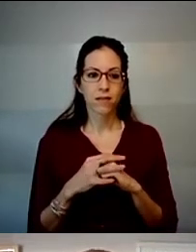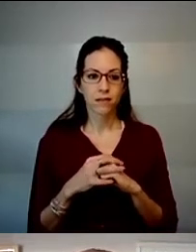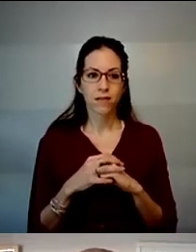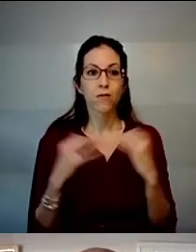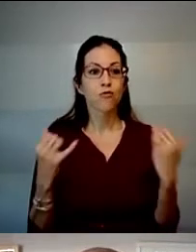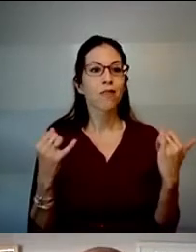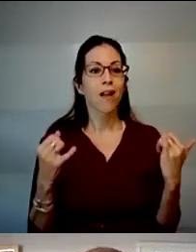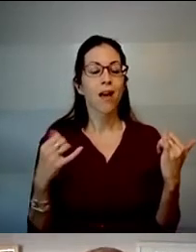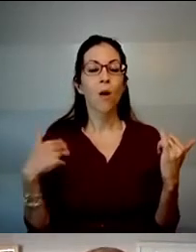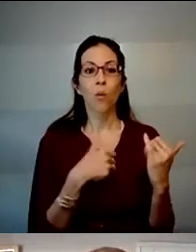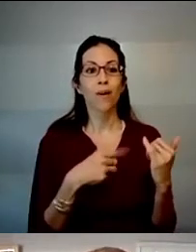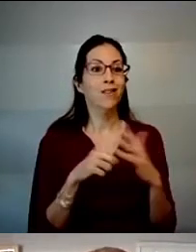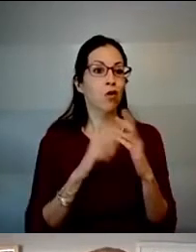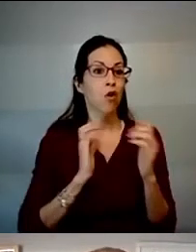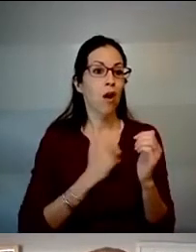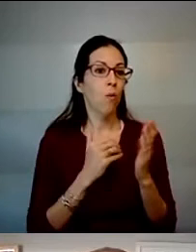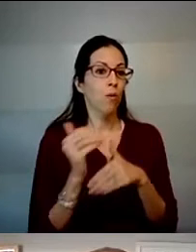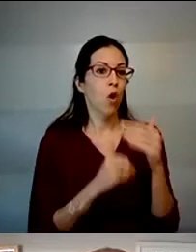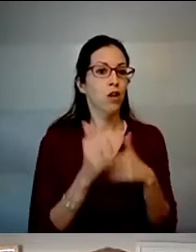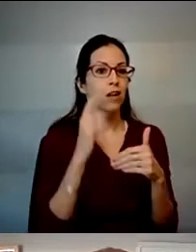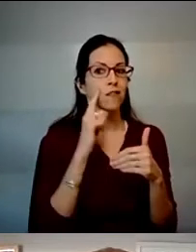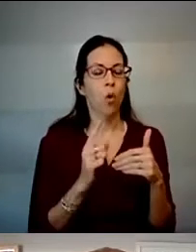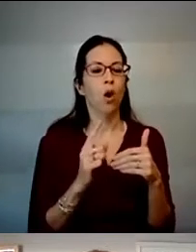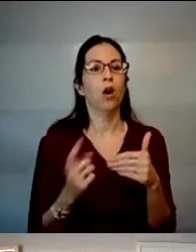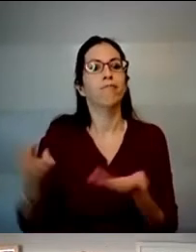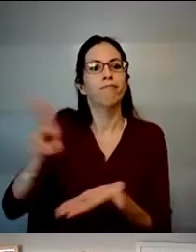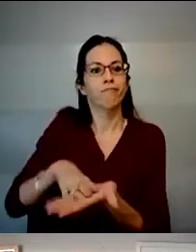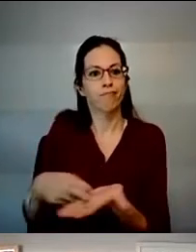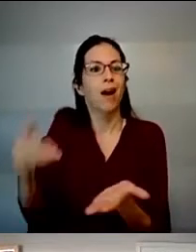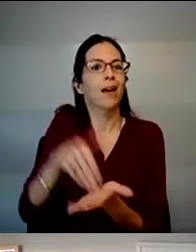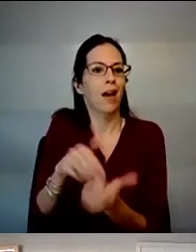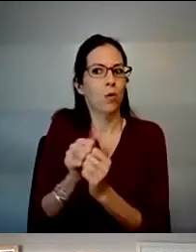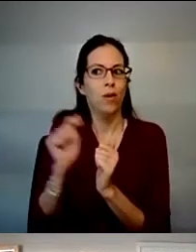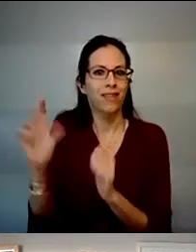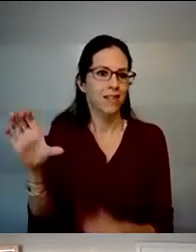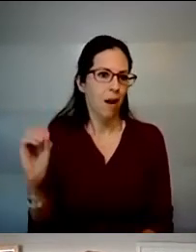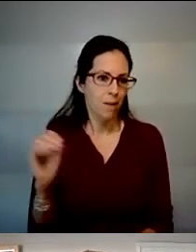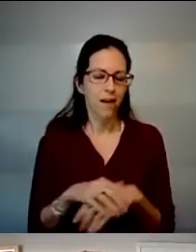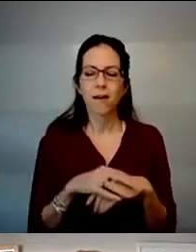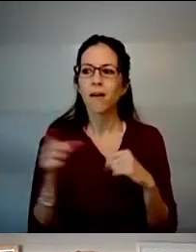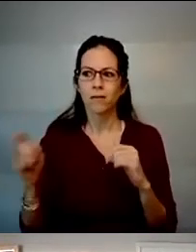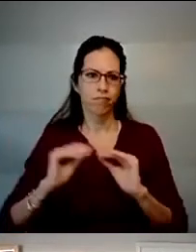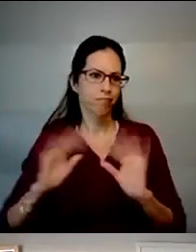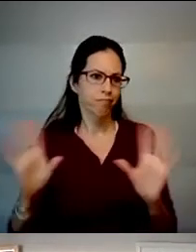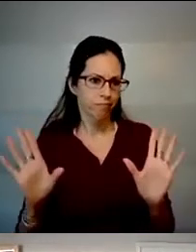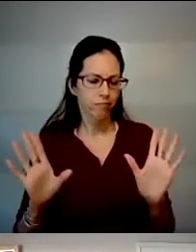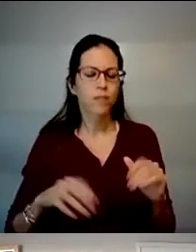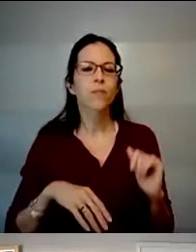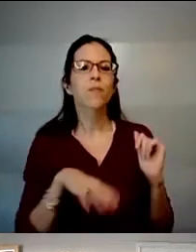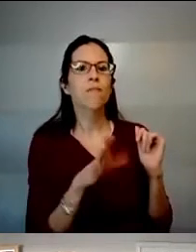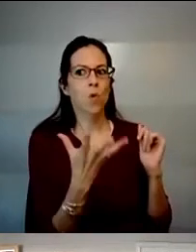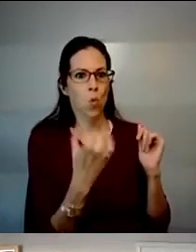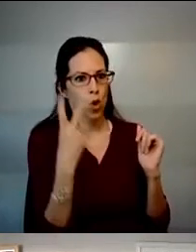company. And they've made it very clear that they actually want to see a community